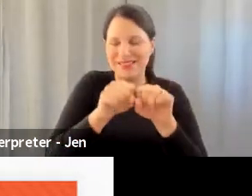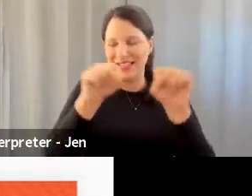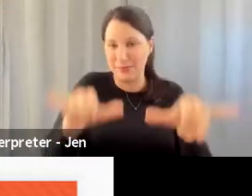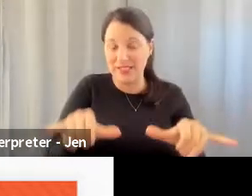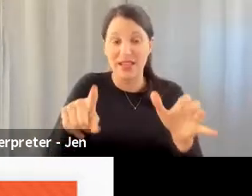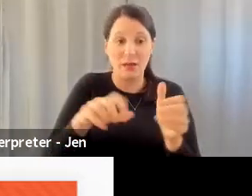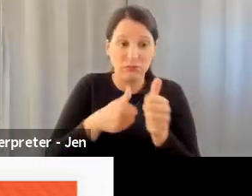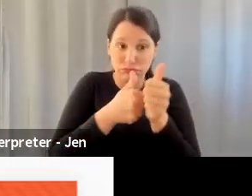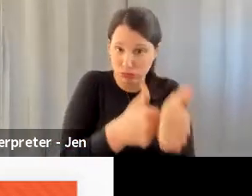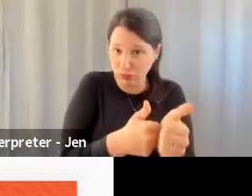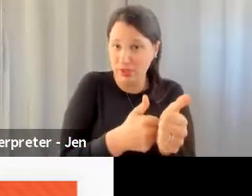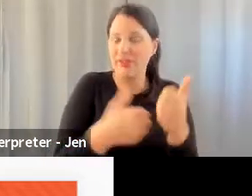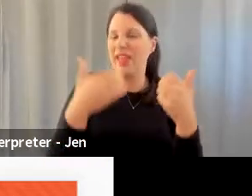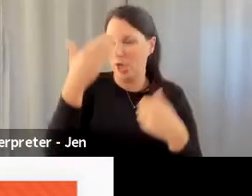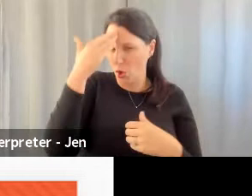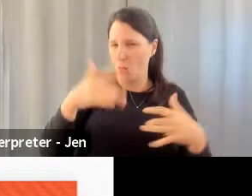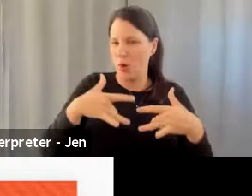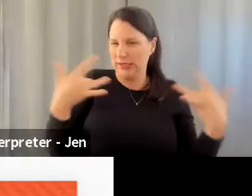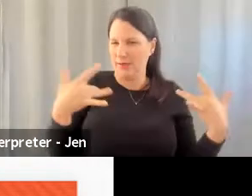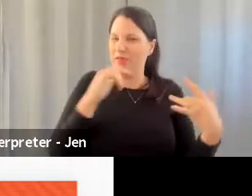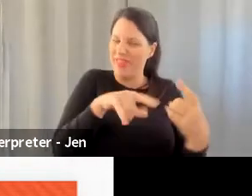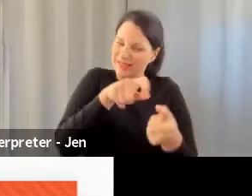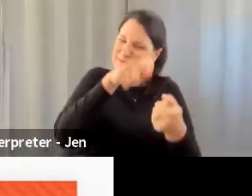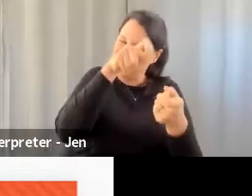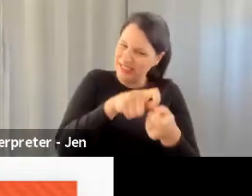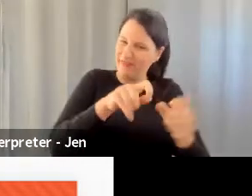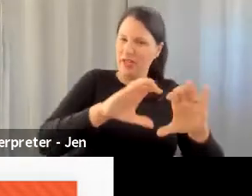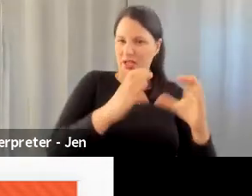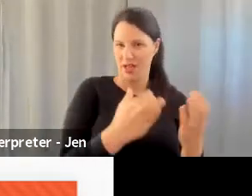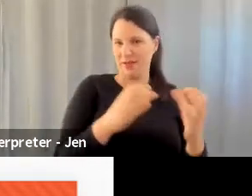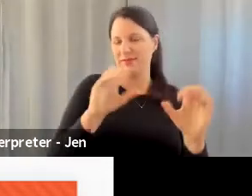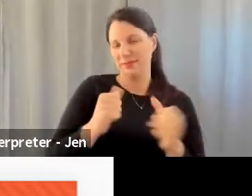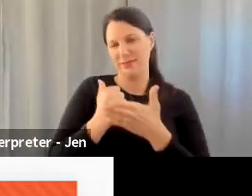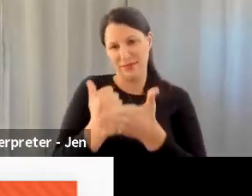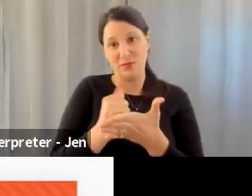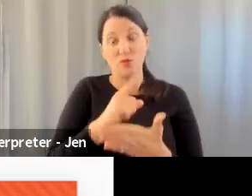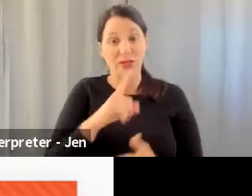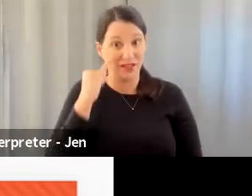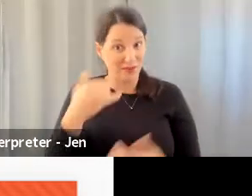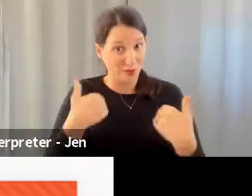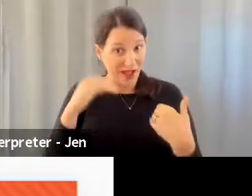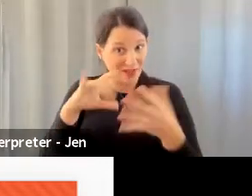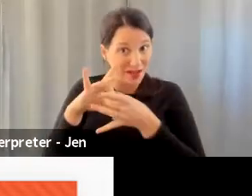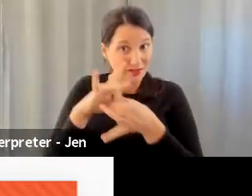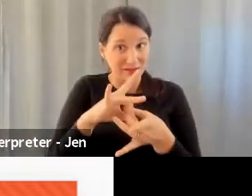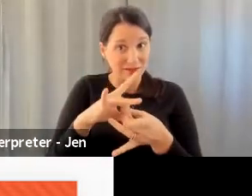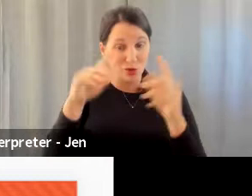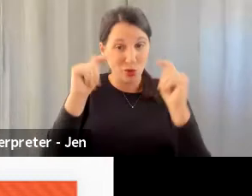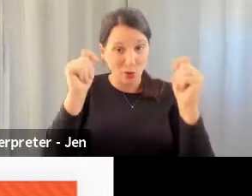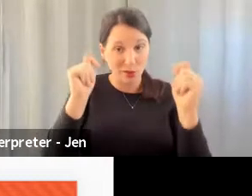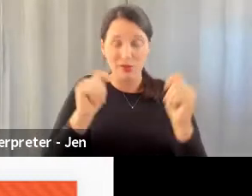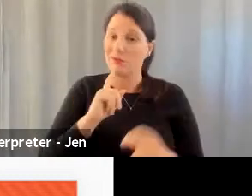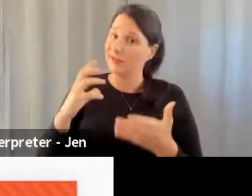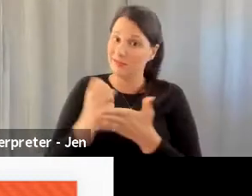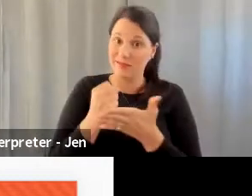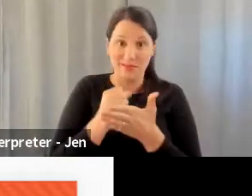advantage of it if you have that embedded tutor. It's such a great perk. It's basically like an immersive, interactive,